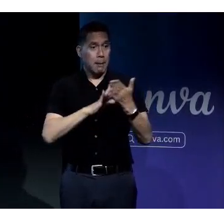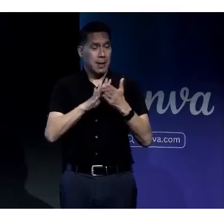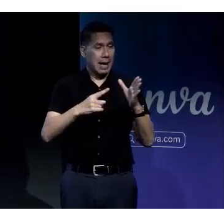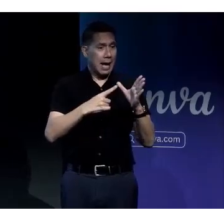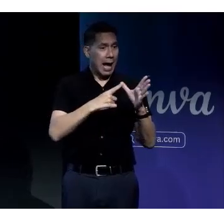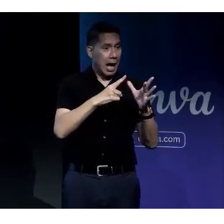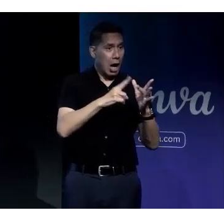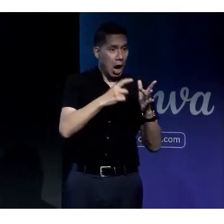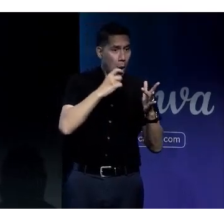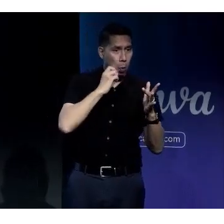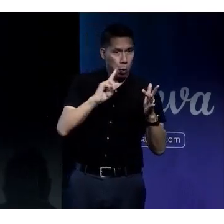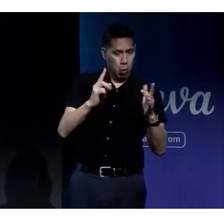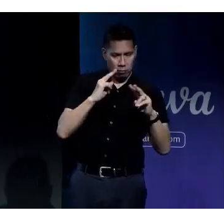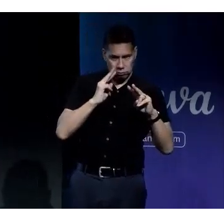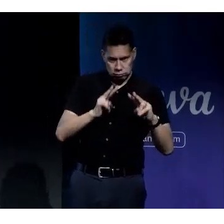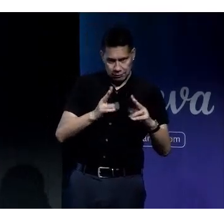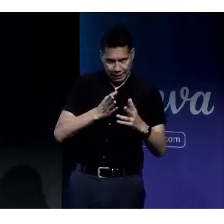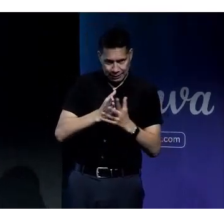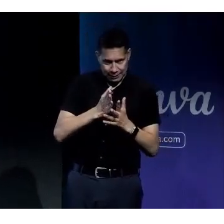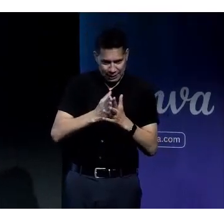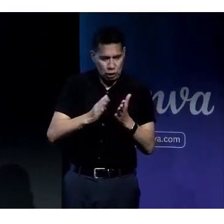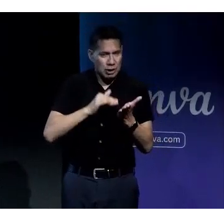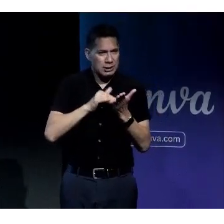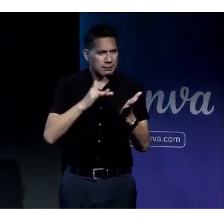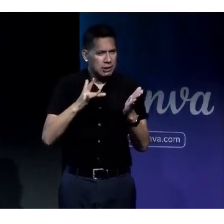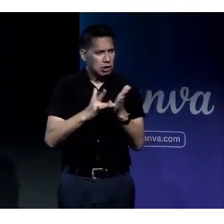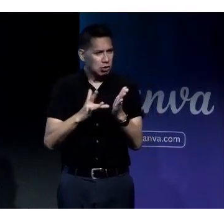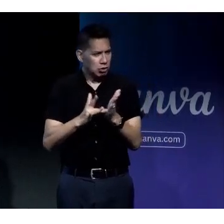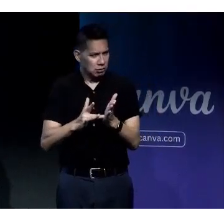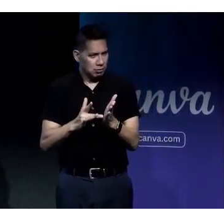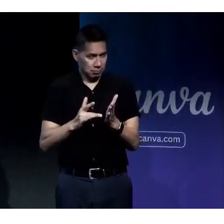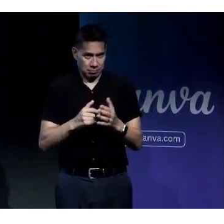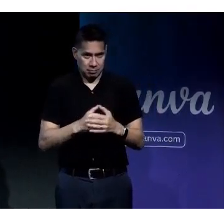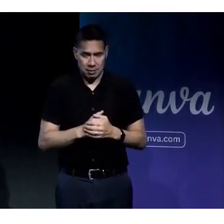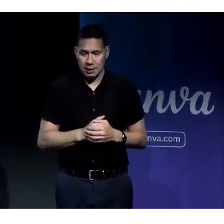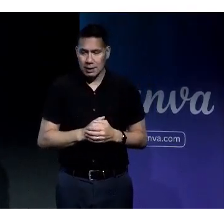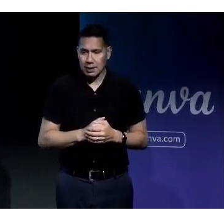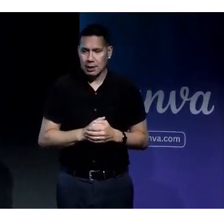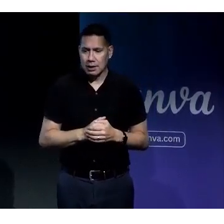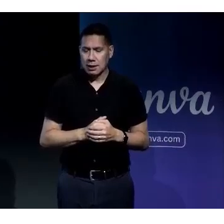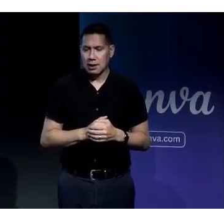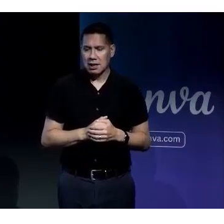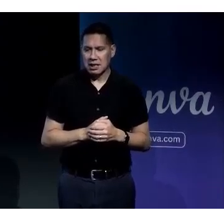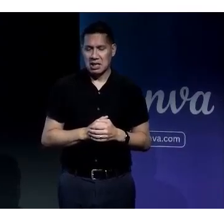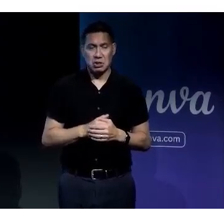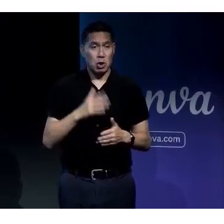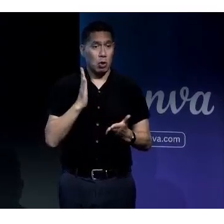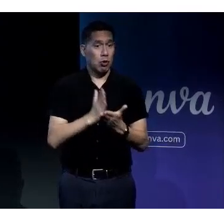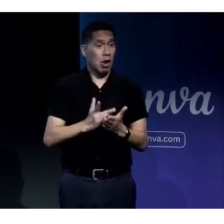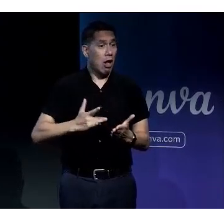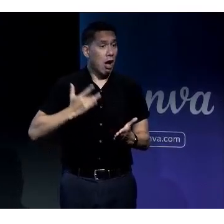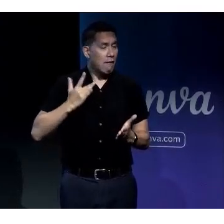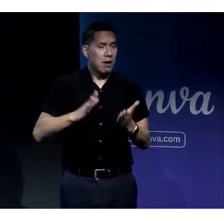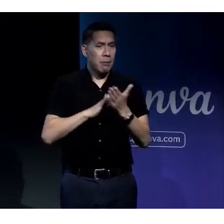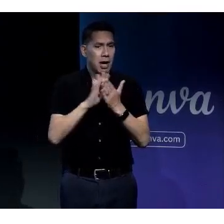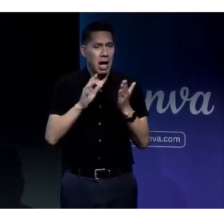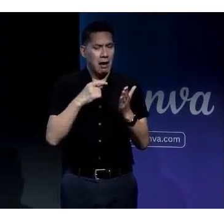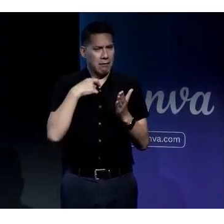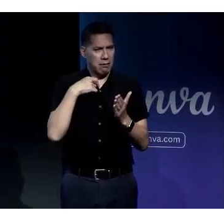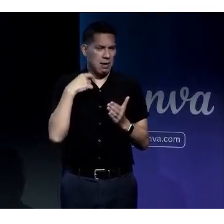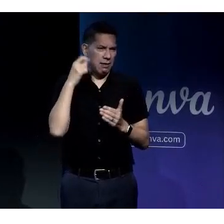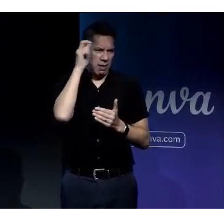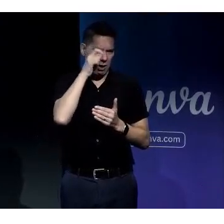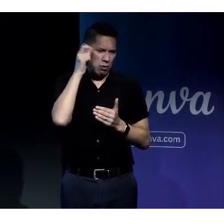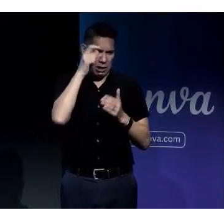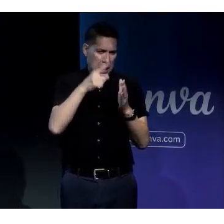technology, and our user is interacting with that assistive technology. In practice, that might mean we have like a theoretical app here that